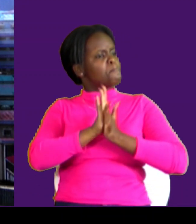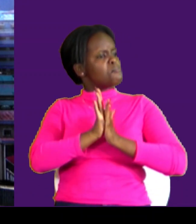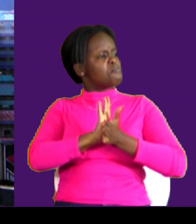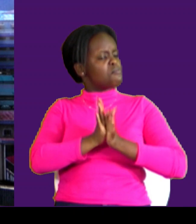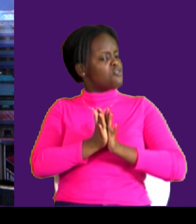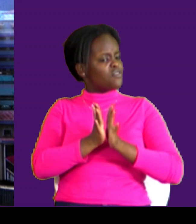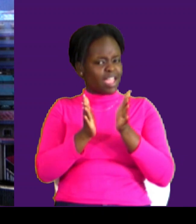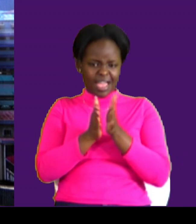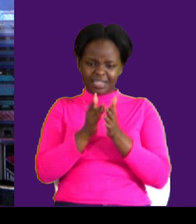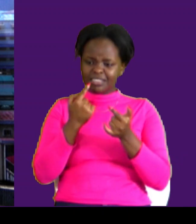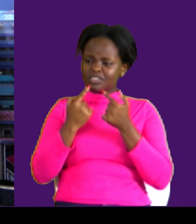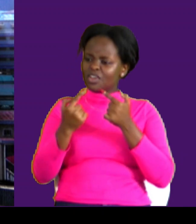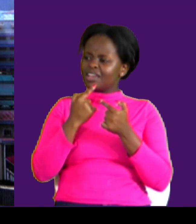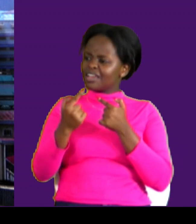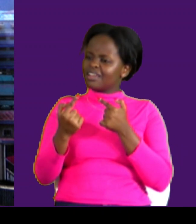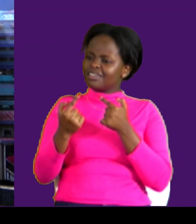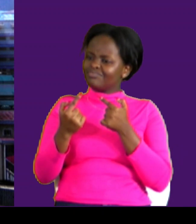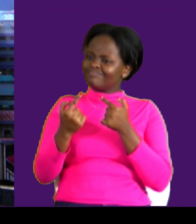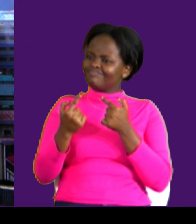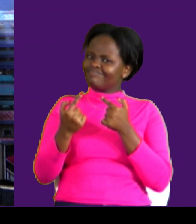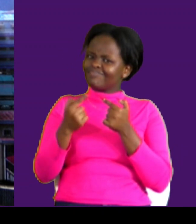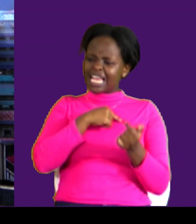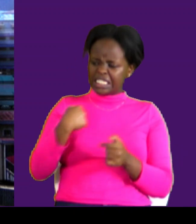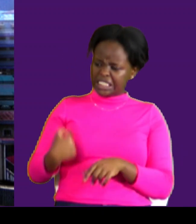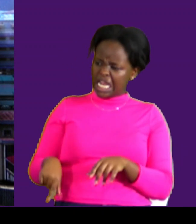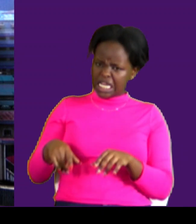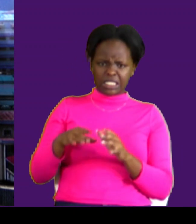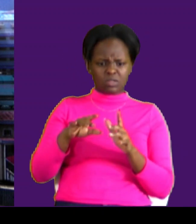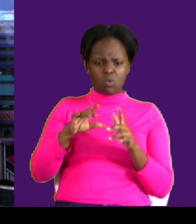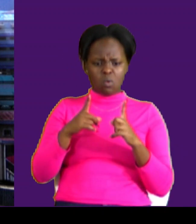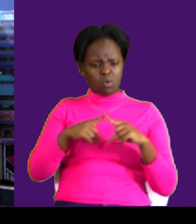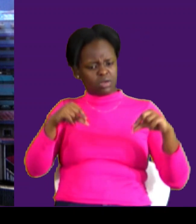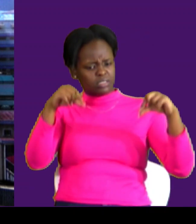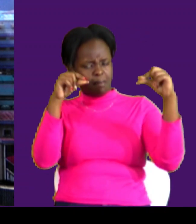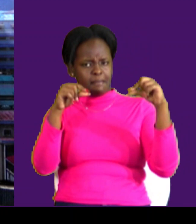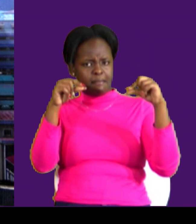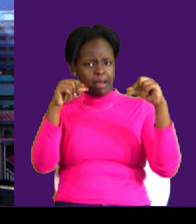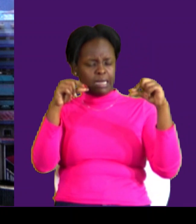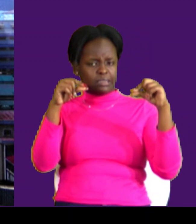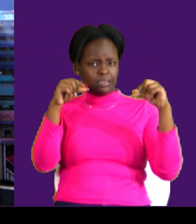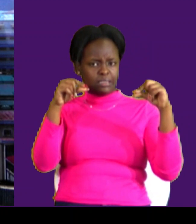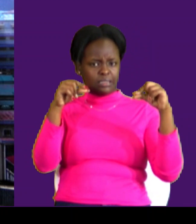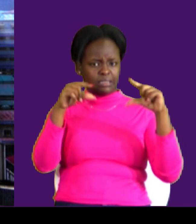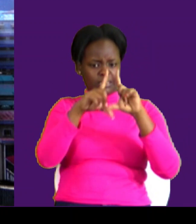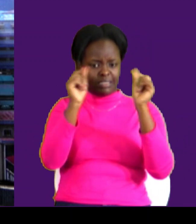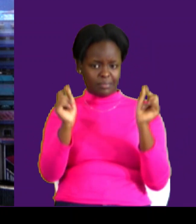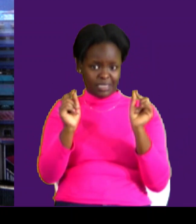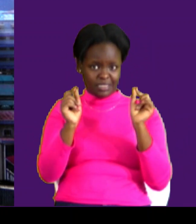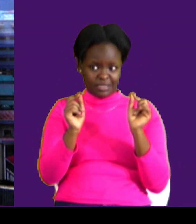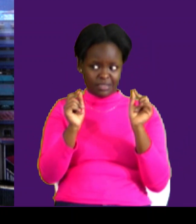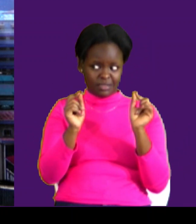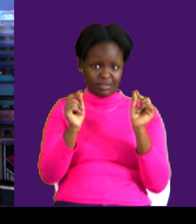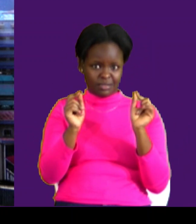and they're talking Chinese or maybe Japanese? And you find that especially